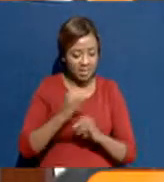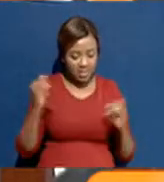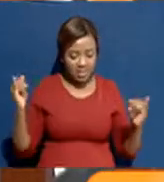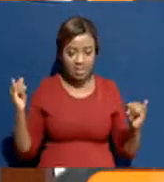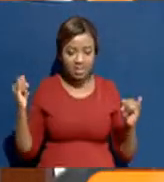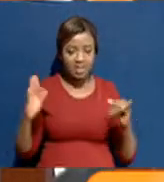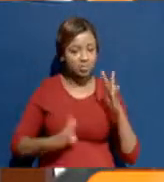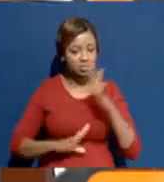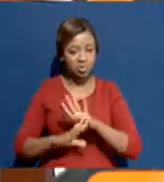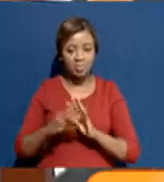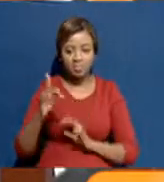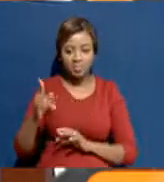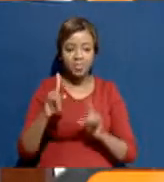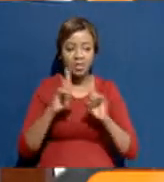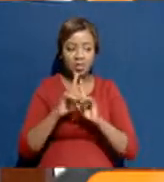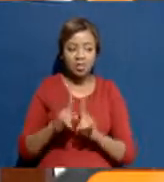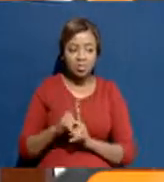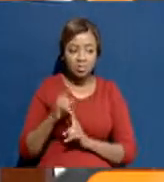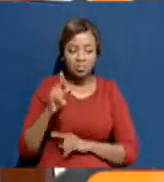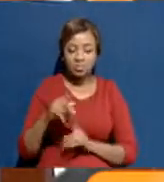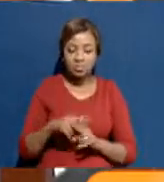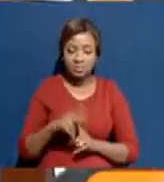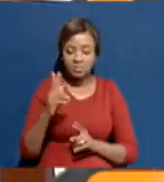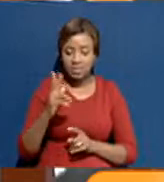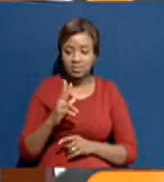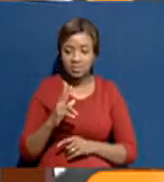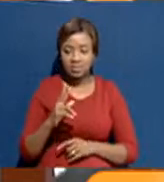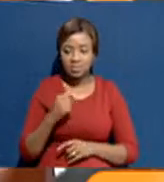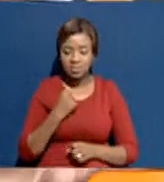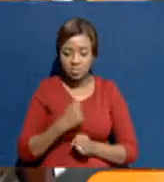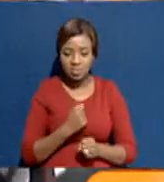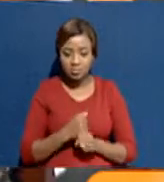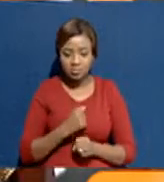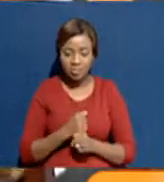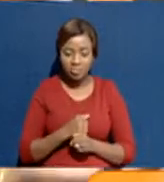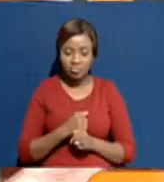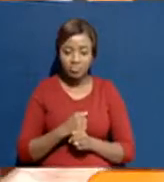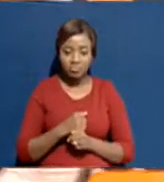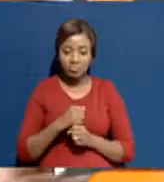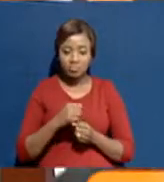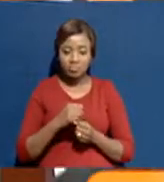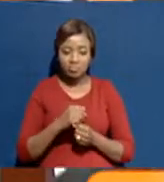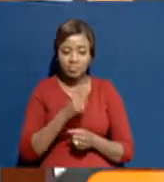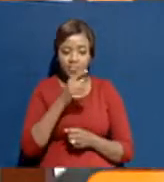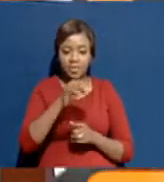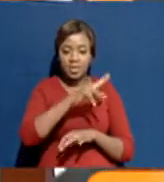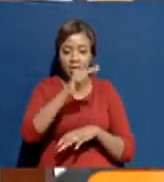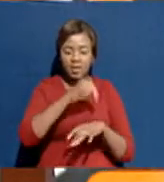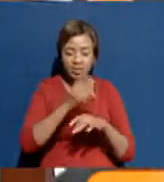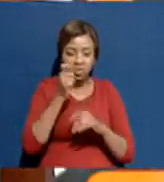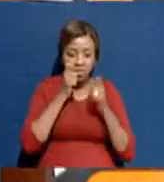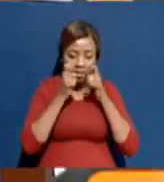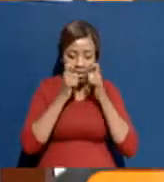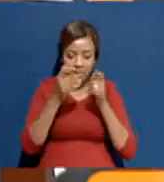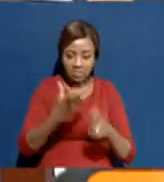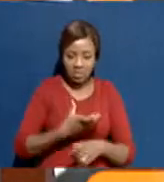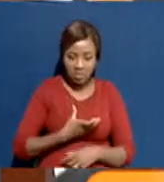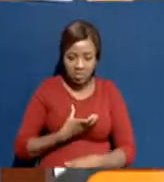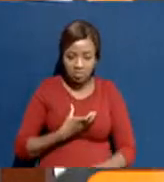he started work after giving notice to the National AIDS Council where he was working. So,